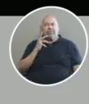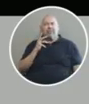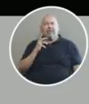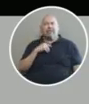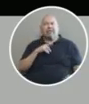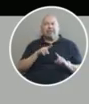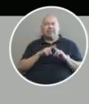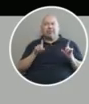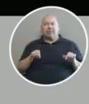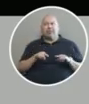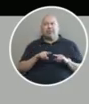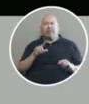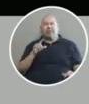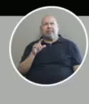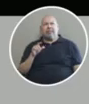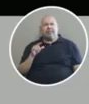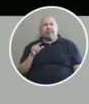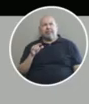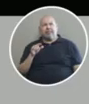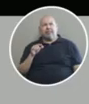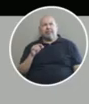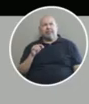a screen with